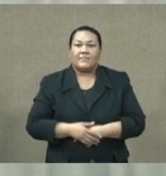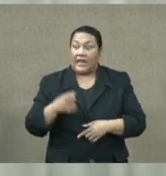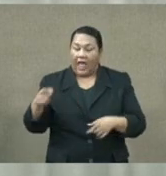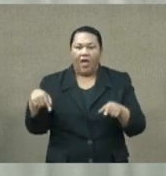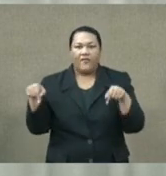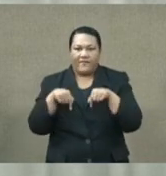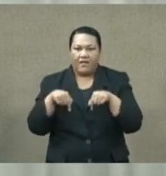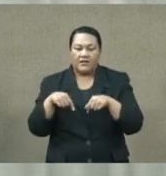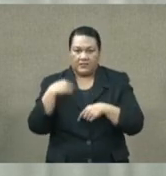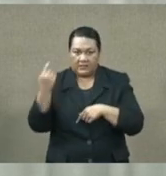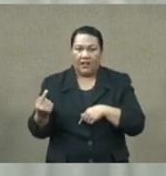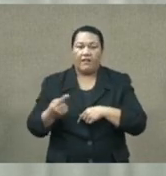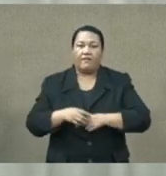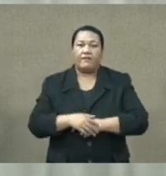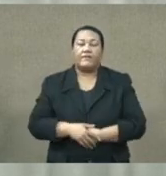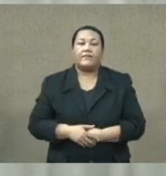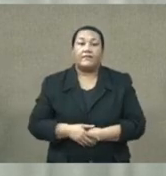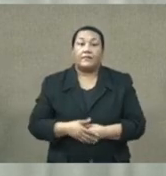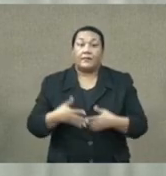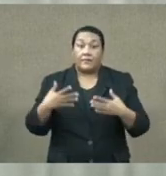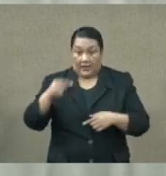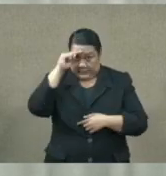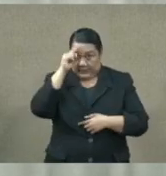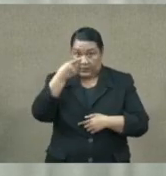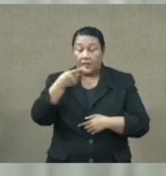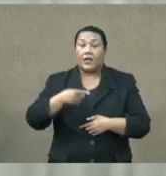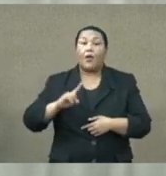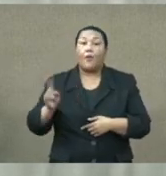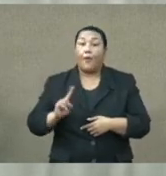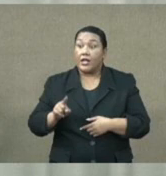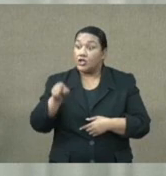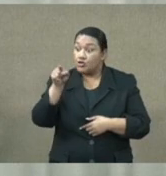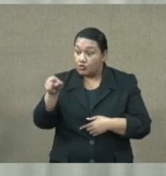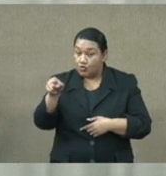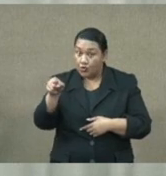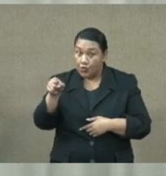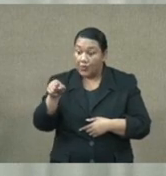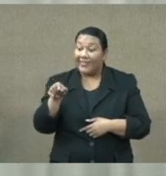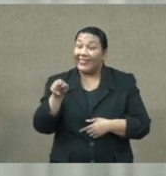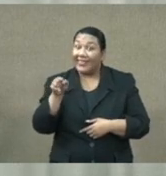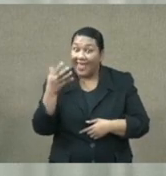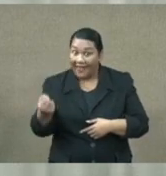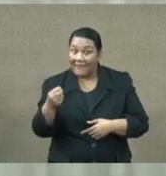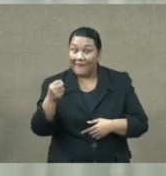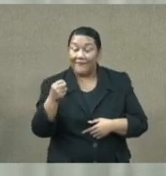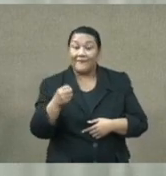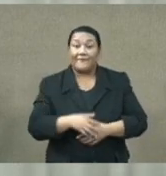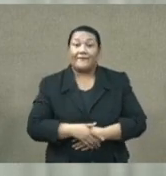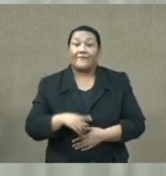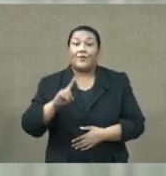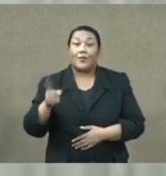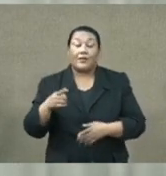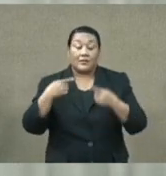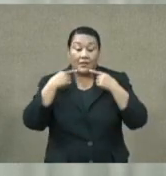understanding is that due process is currently ongoing. Mr. Bainimarama posted a particularly